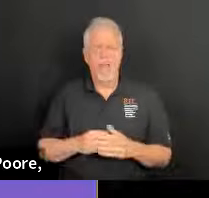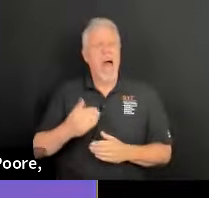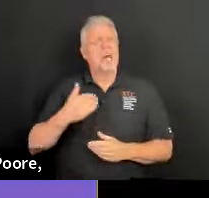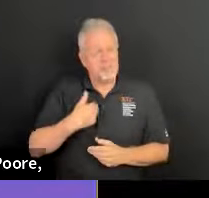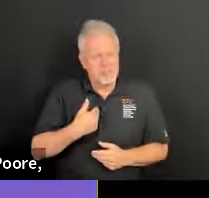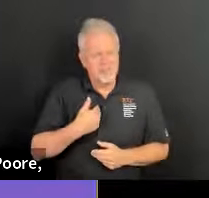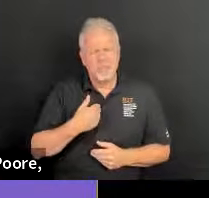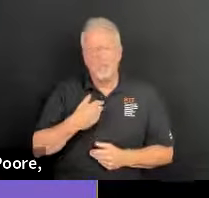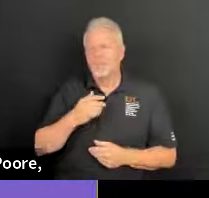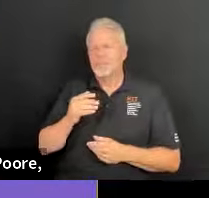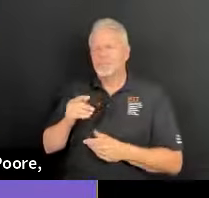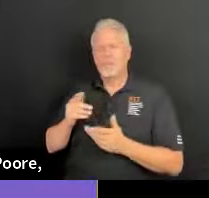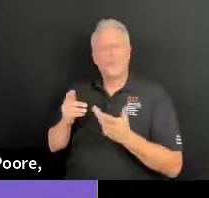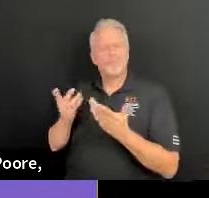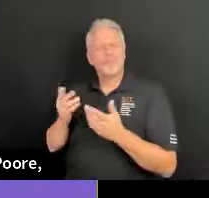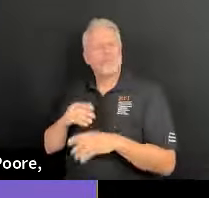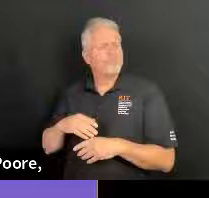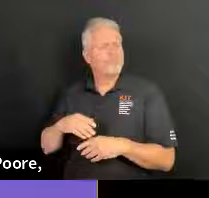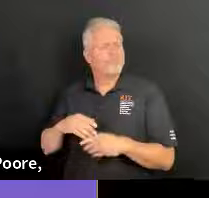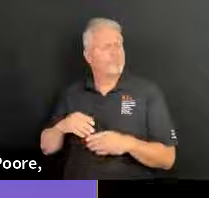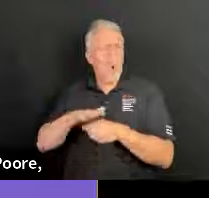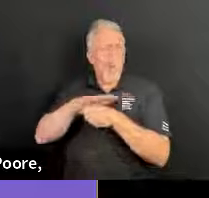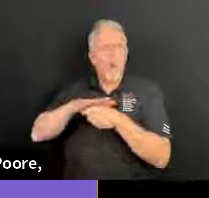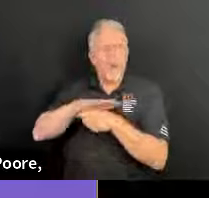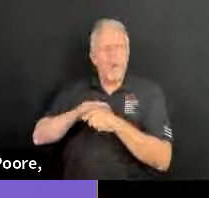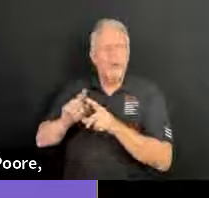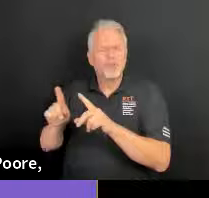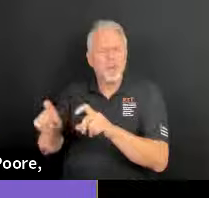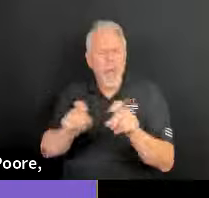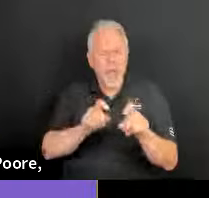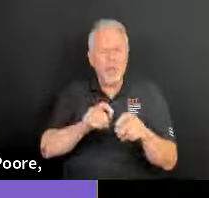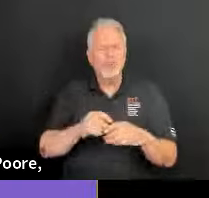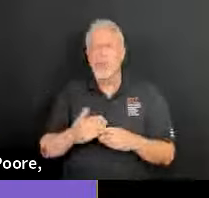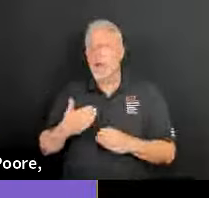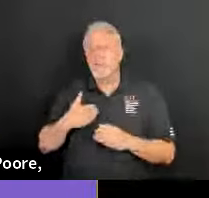So again, we have a lack of substantial data.